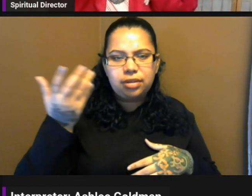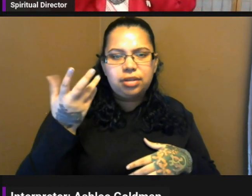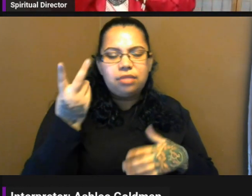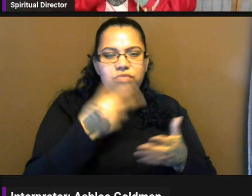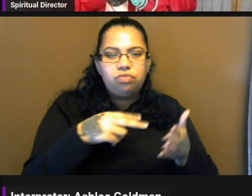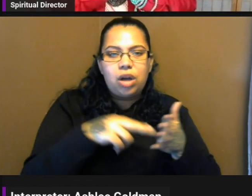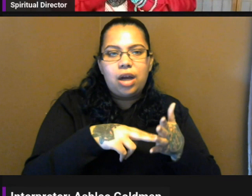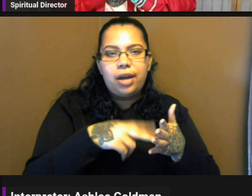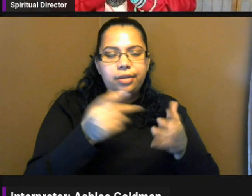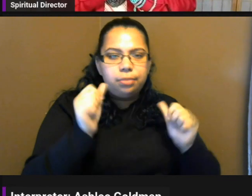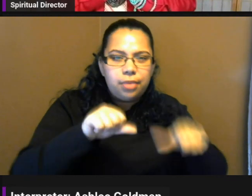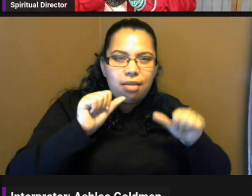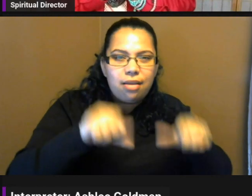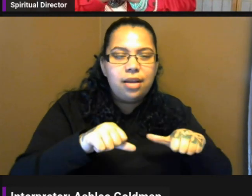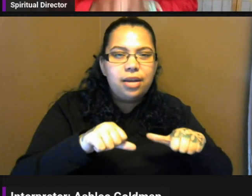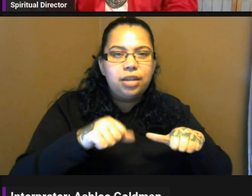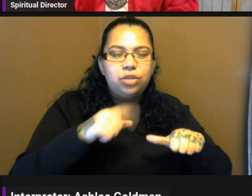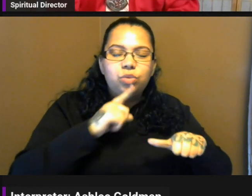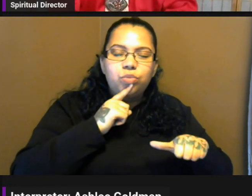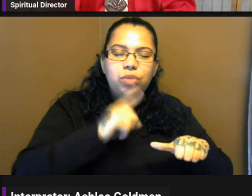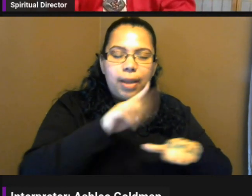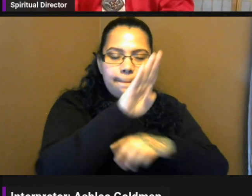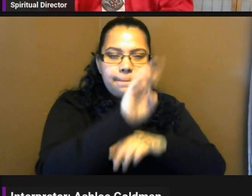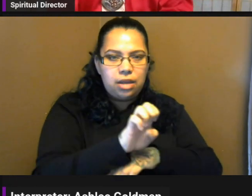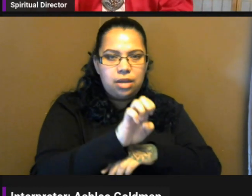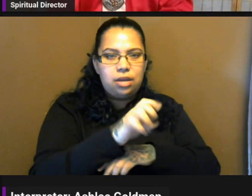ability to be what we are.